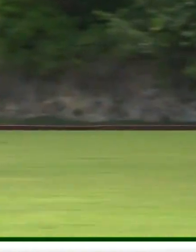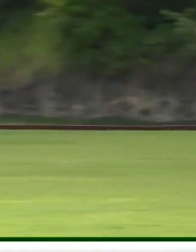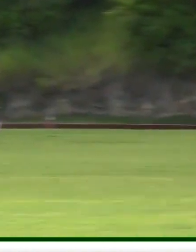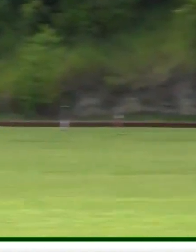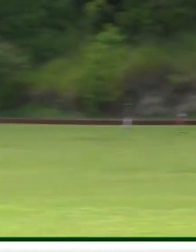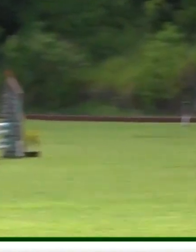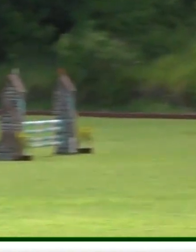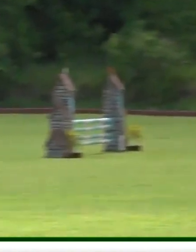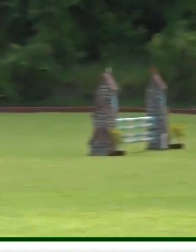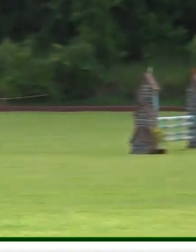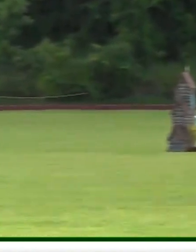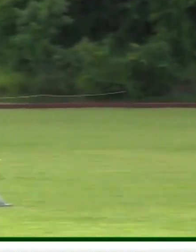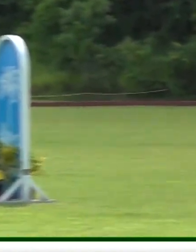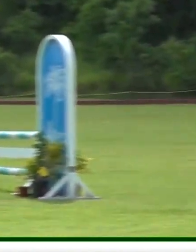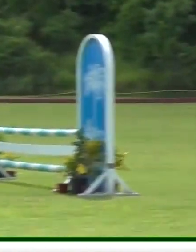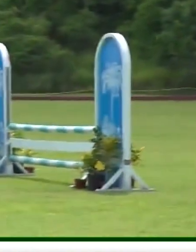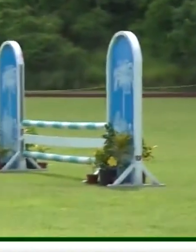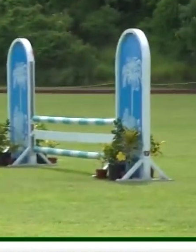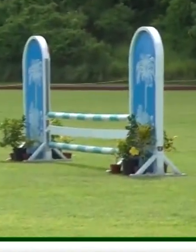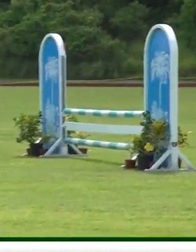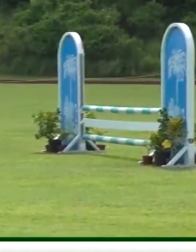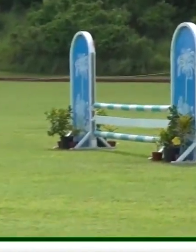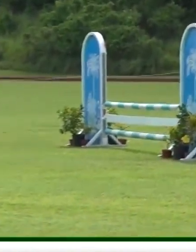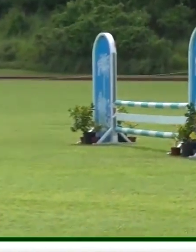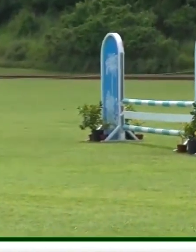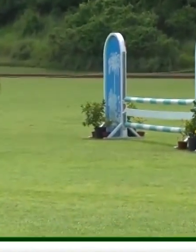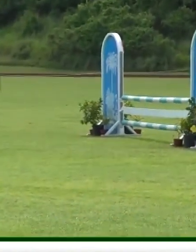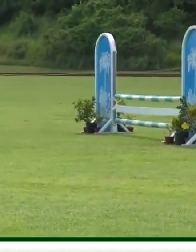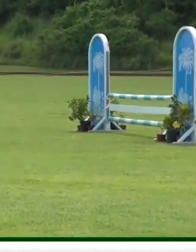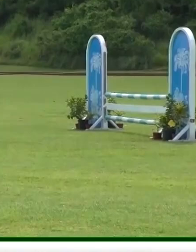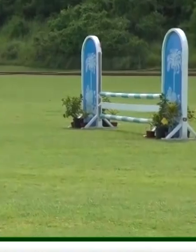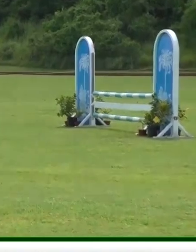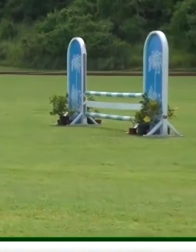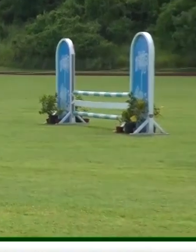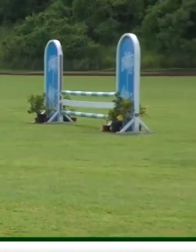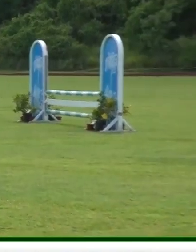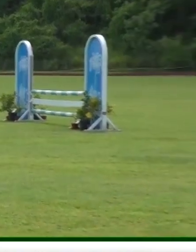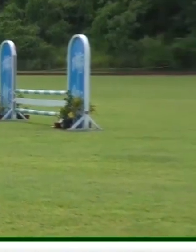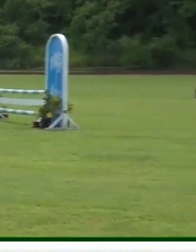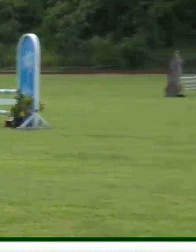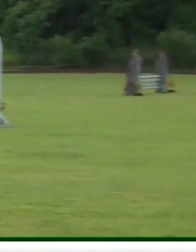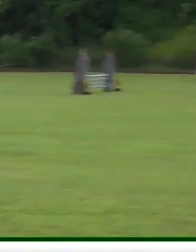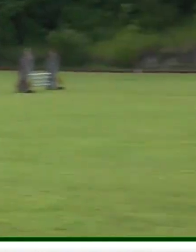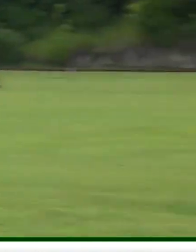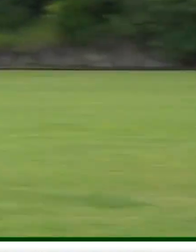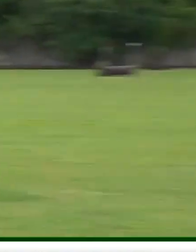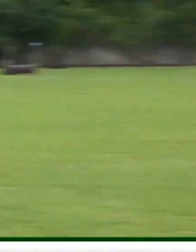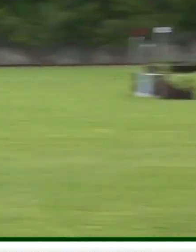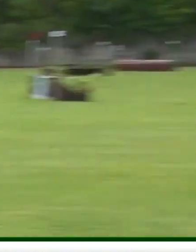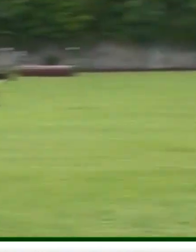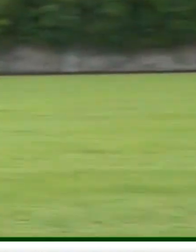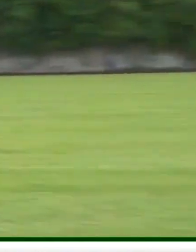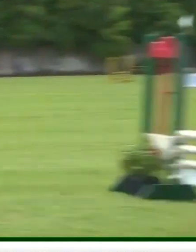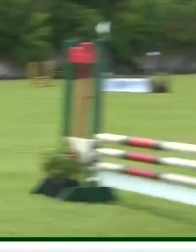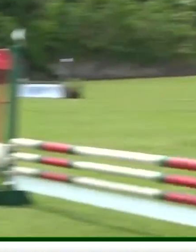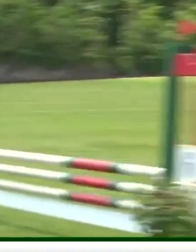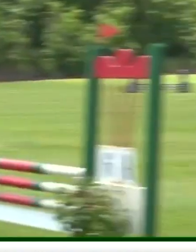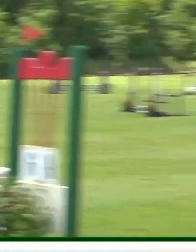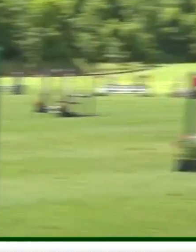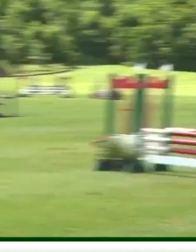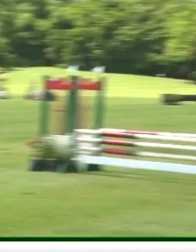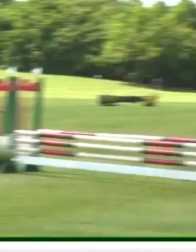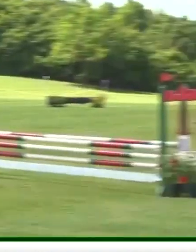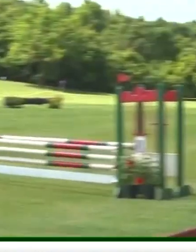the Whitehall Equestrian Centre's polo field, only 4 pairs completed the tough event. Walker's outstanding dressage